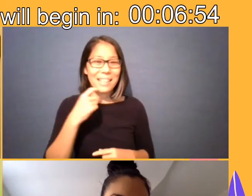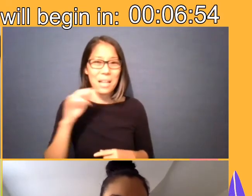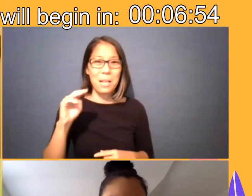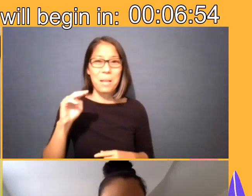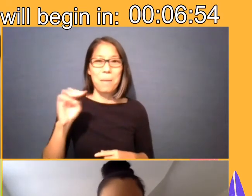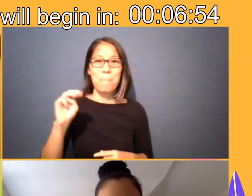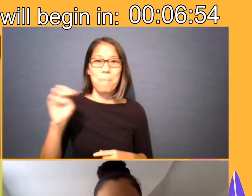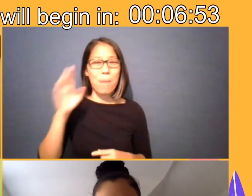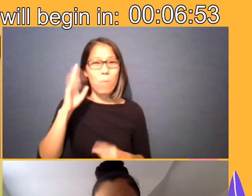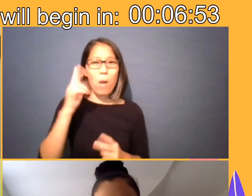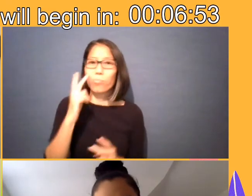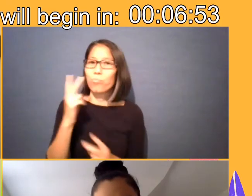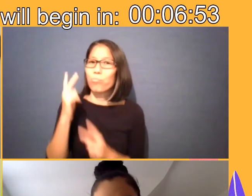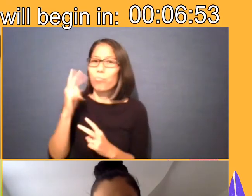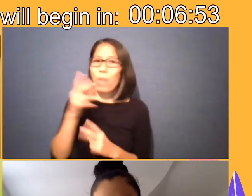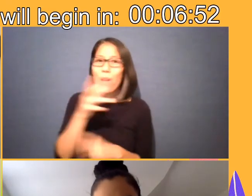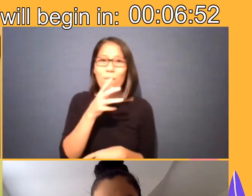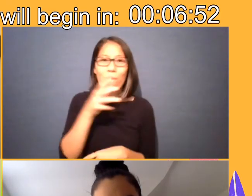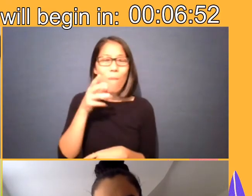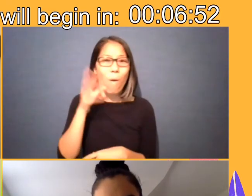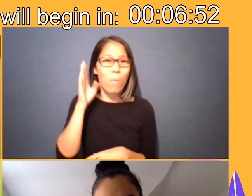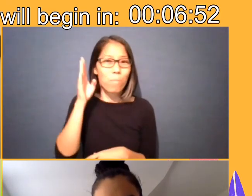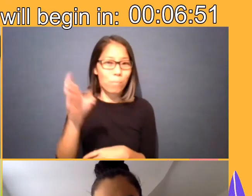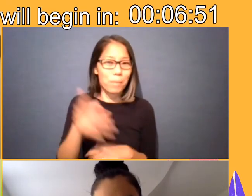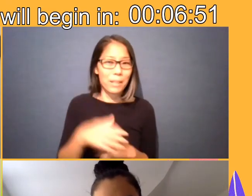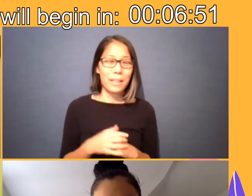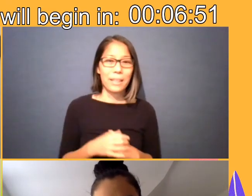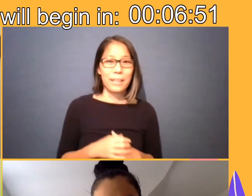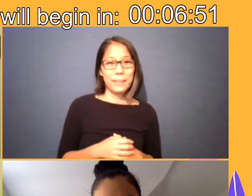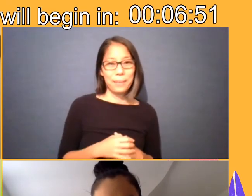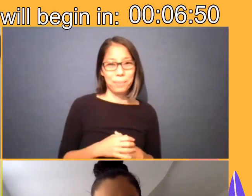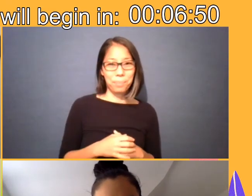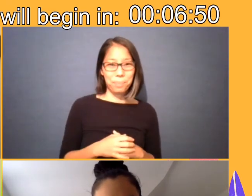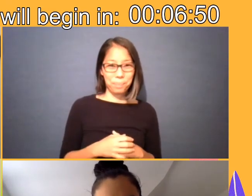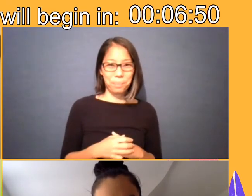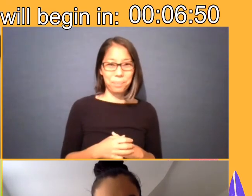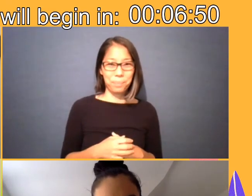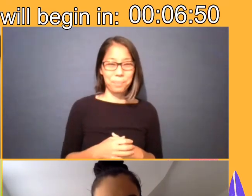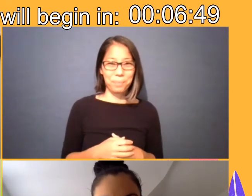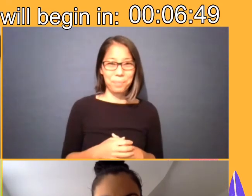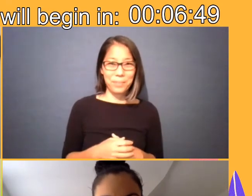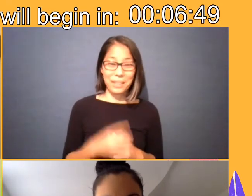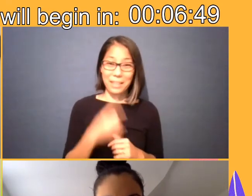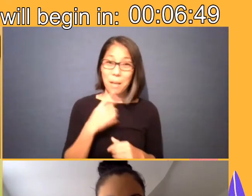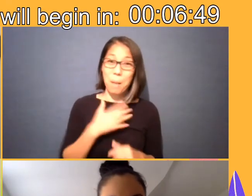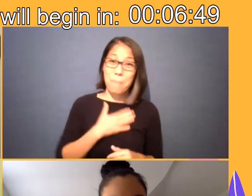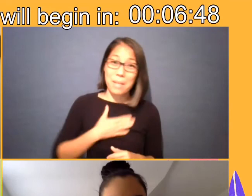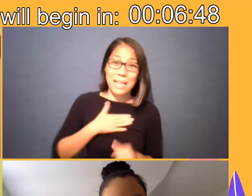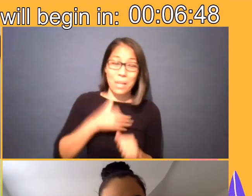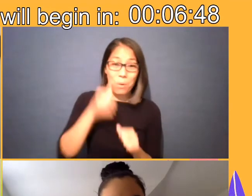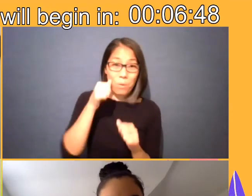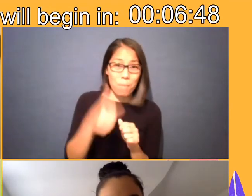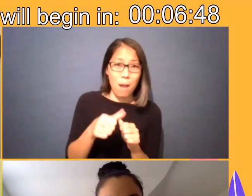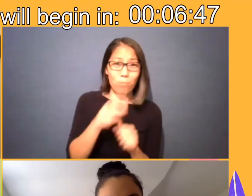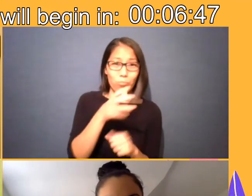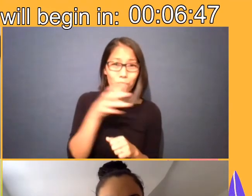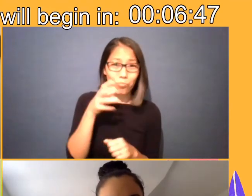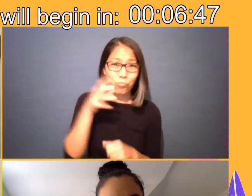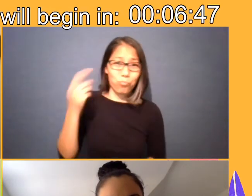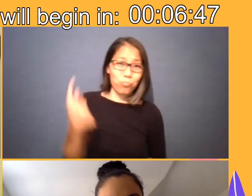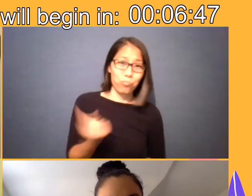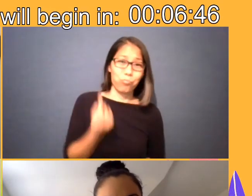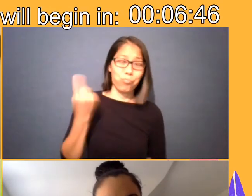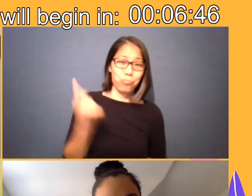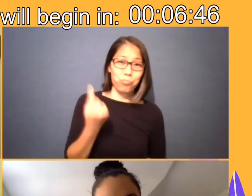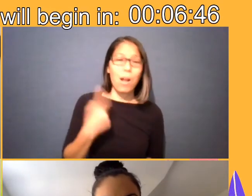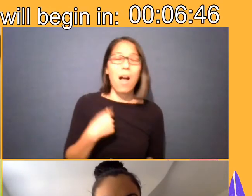este momento que Marlene dice, por favor, prométeme que siempre vas a recordar de granja. And I really do